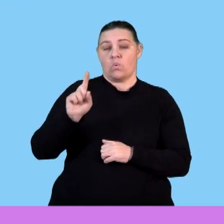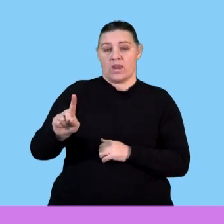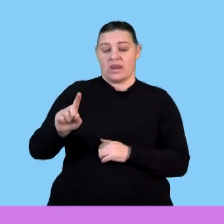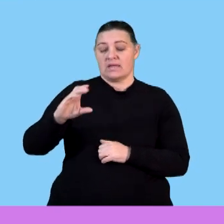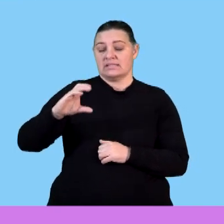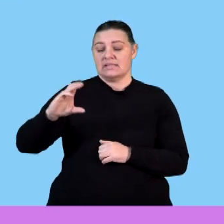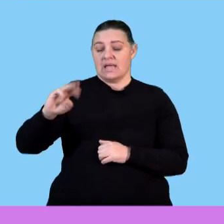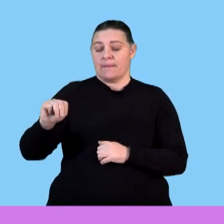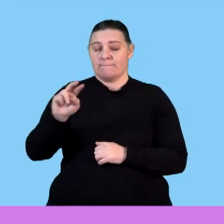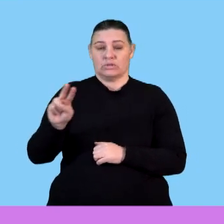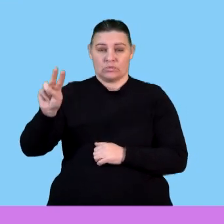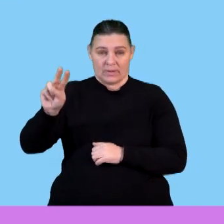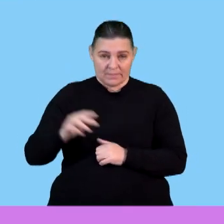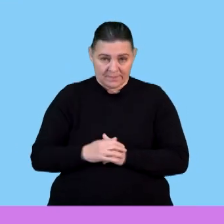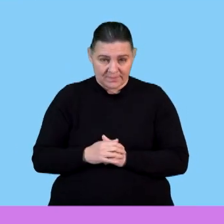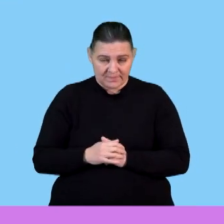26,1